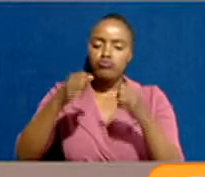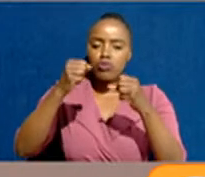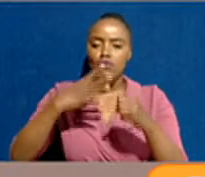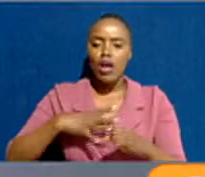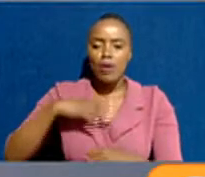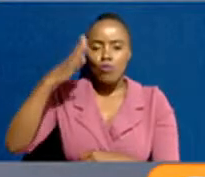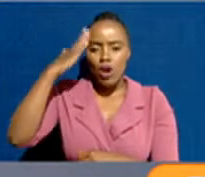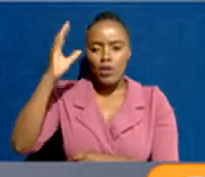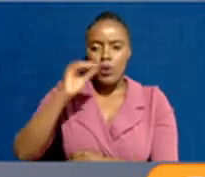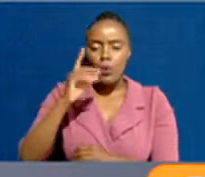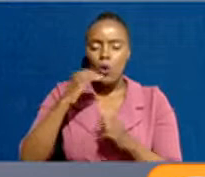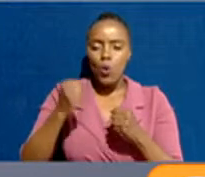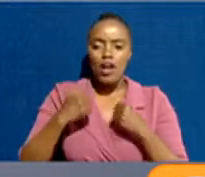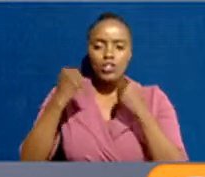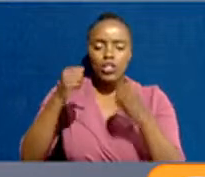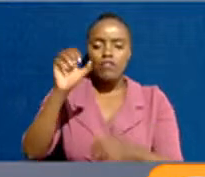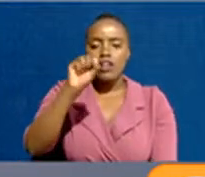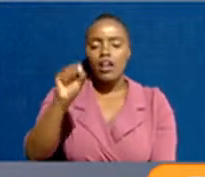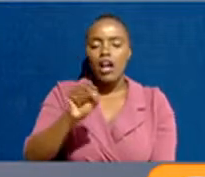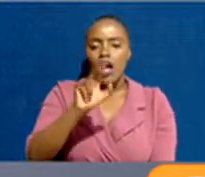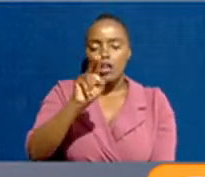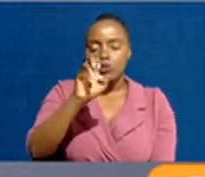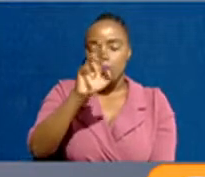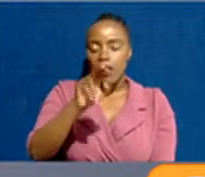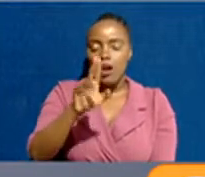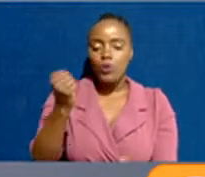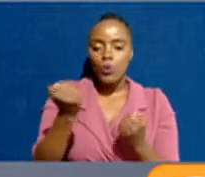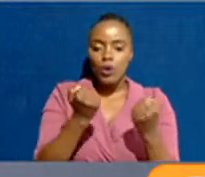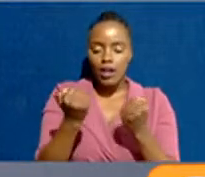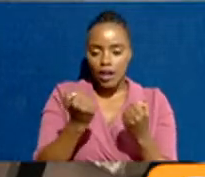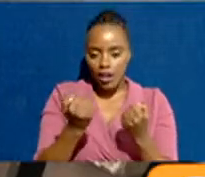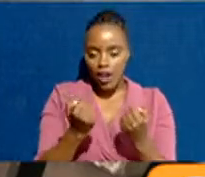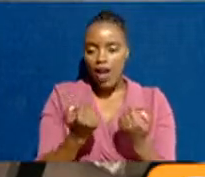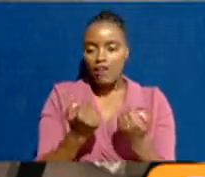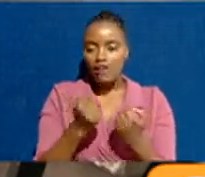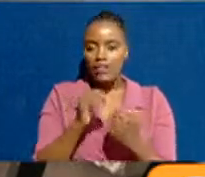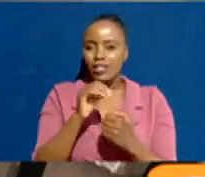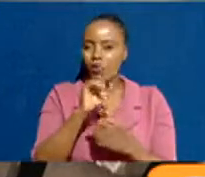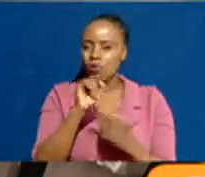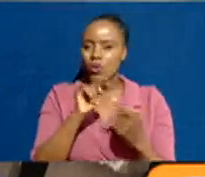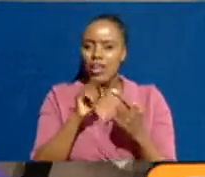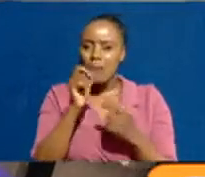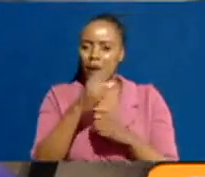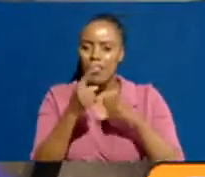unknown men who were driving a Subaru on June 29th at 2 p.m.